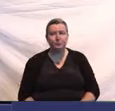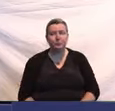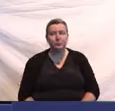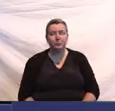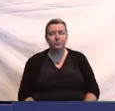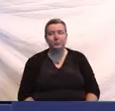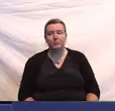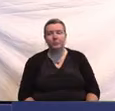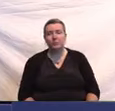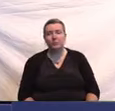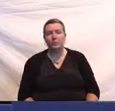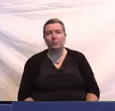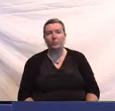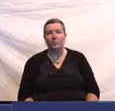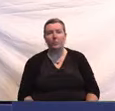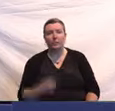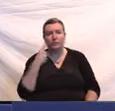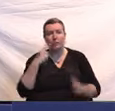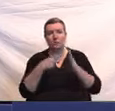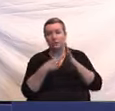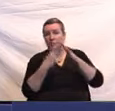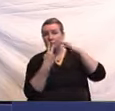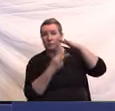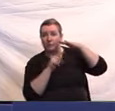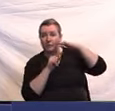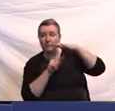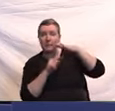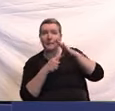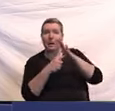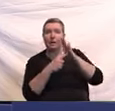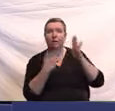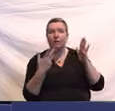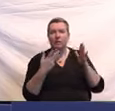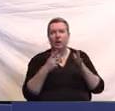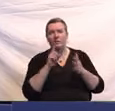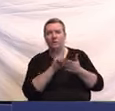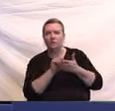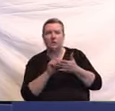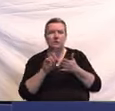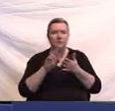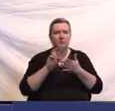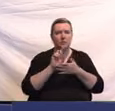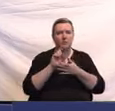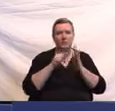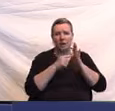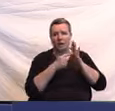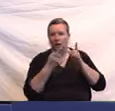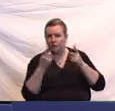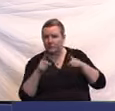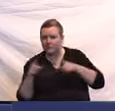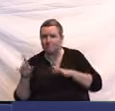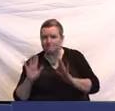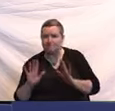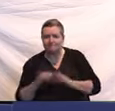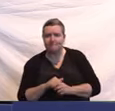On the modeling, we update our modeling now every week. Your